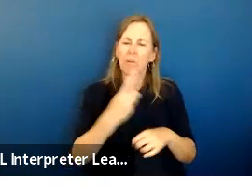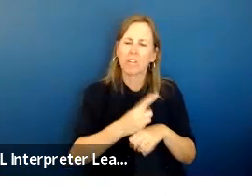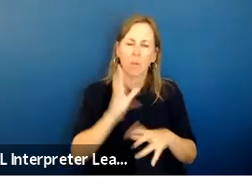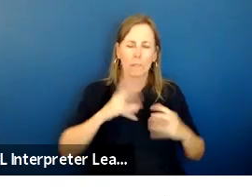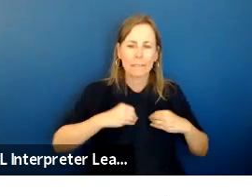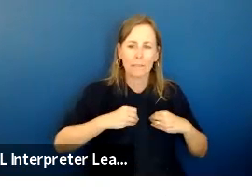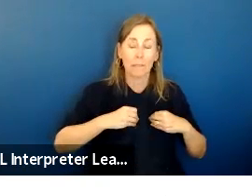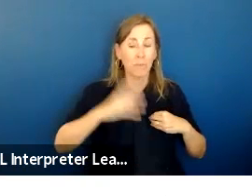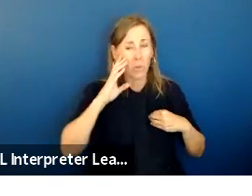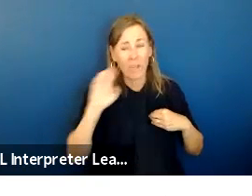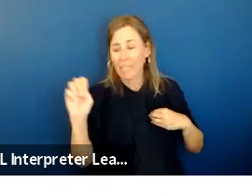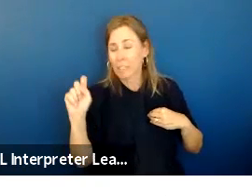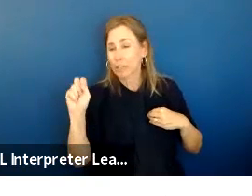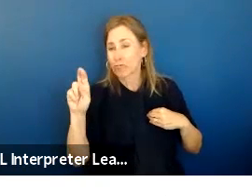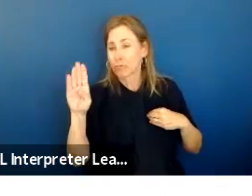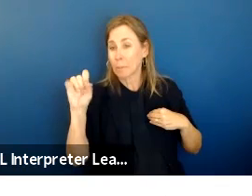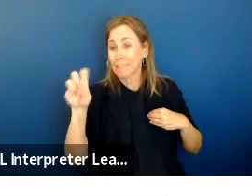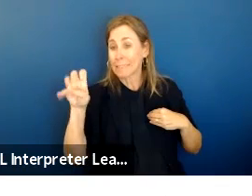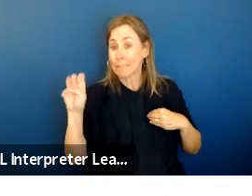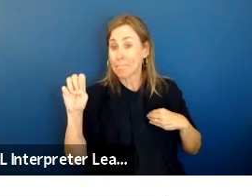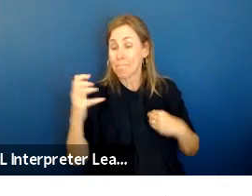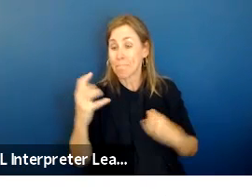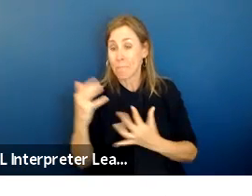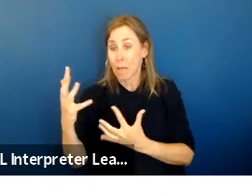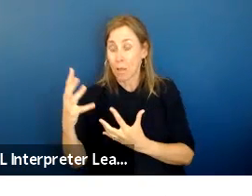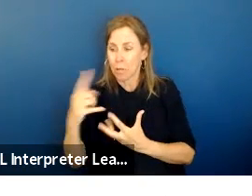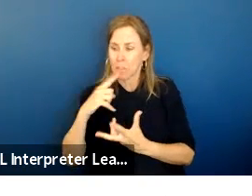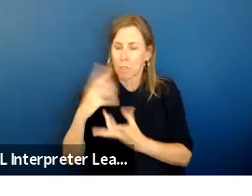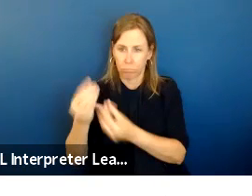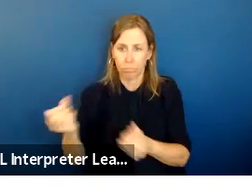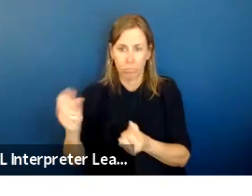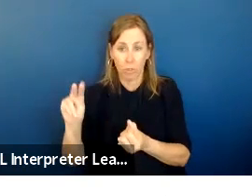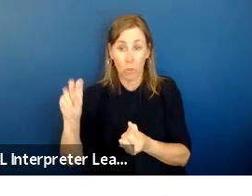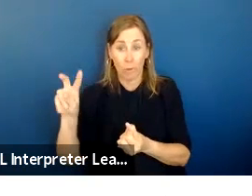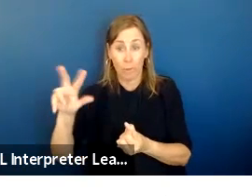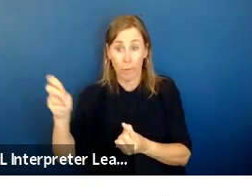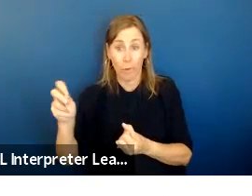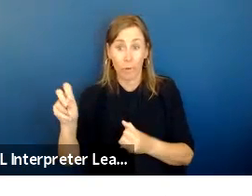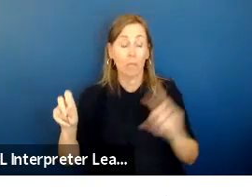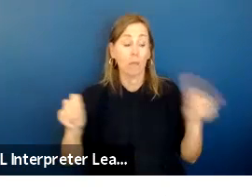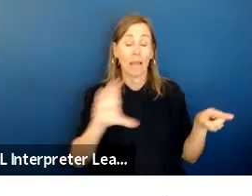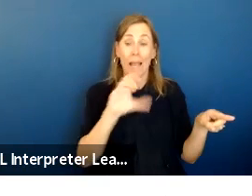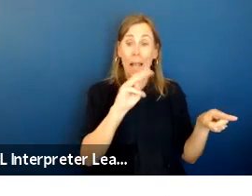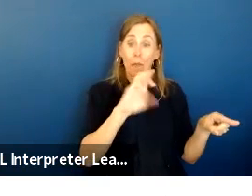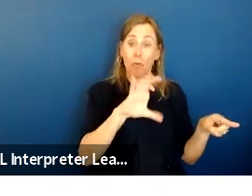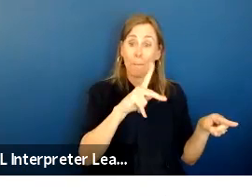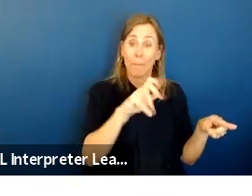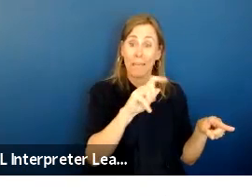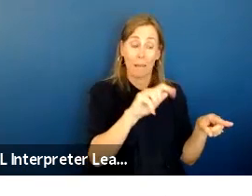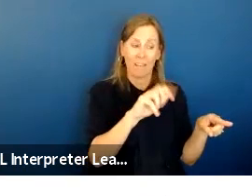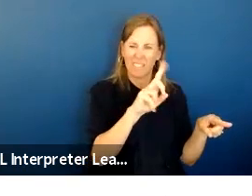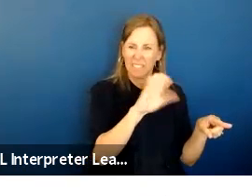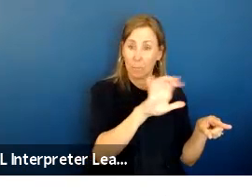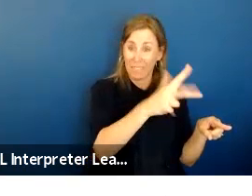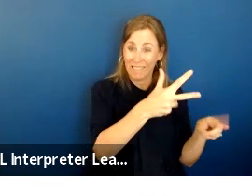Troublesome Fire was declared contained on November 30th and the Cameron Peak Fire on December 2nd, we are well past the 30-day mark for